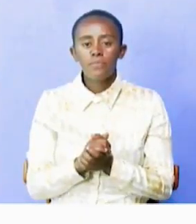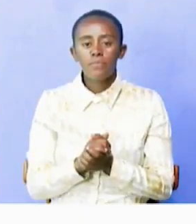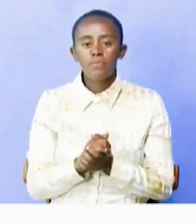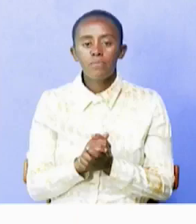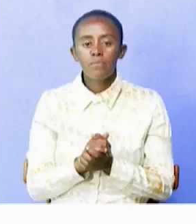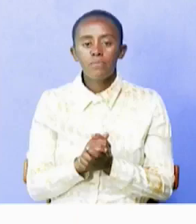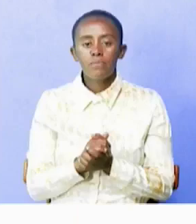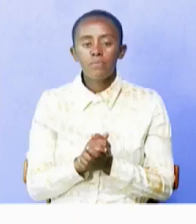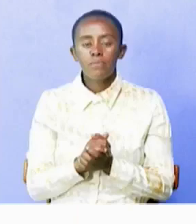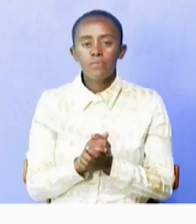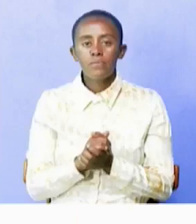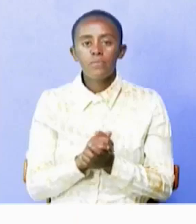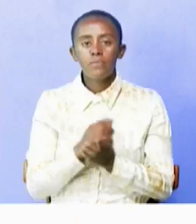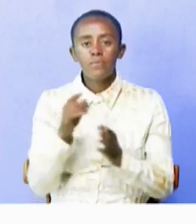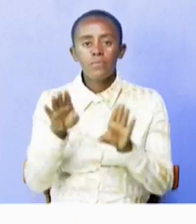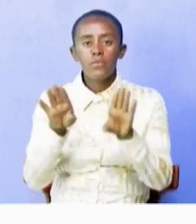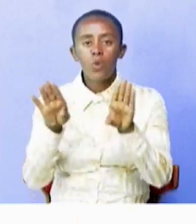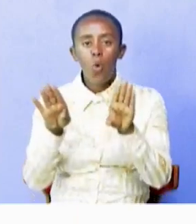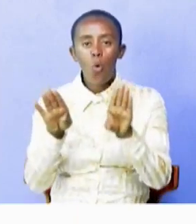the door.